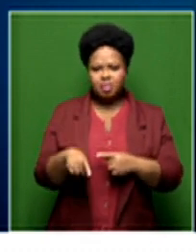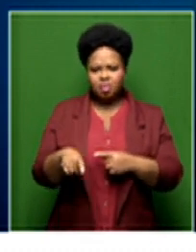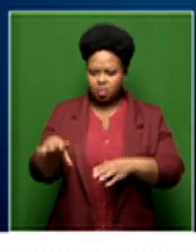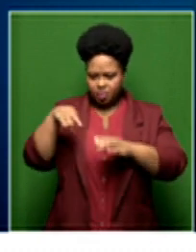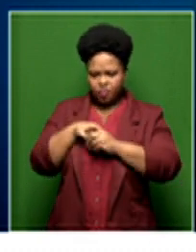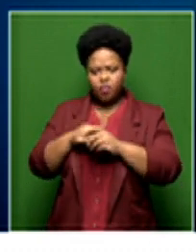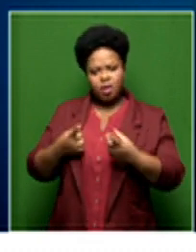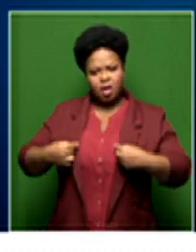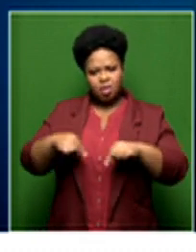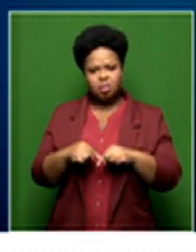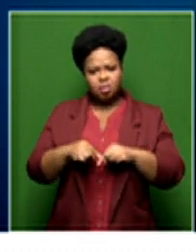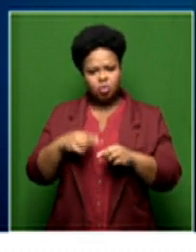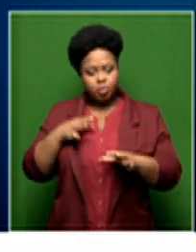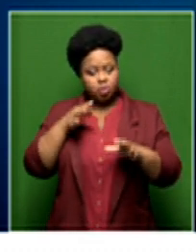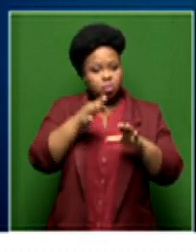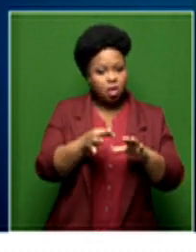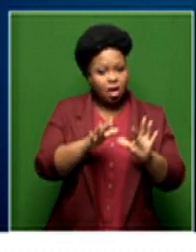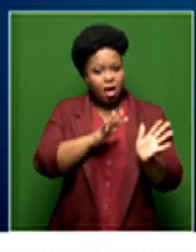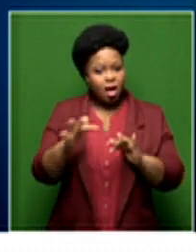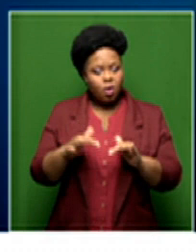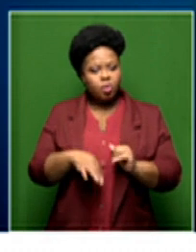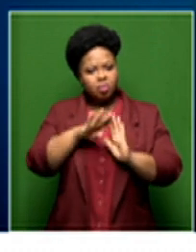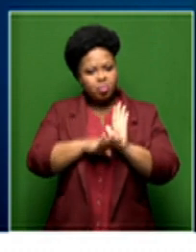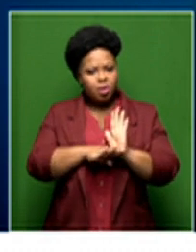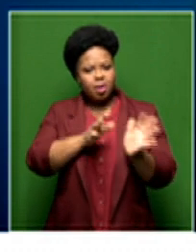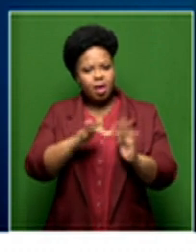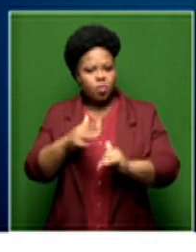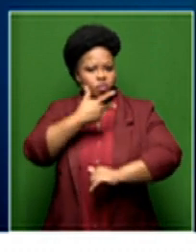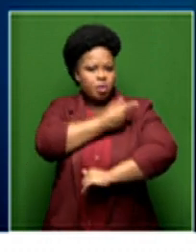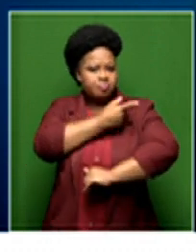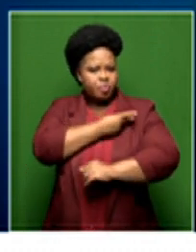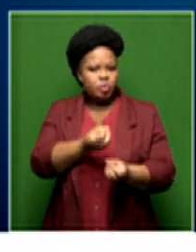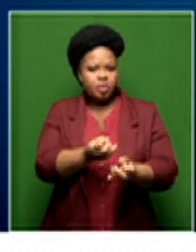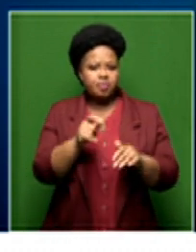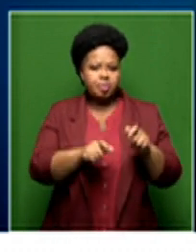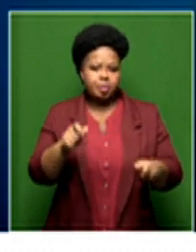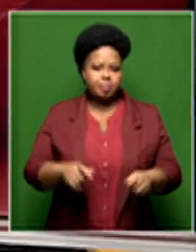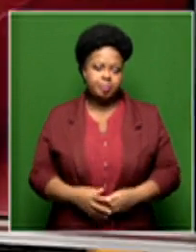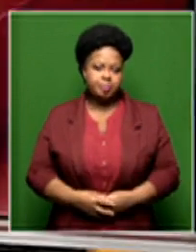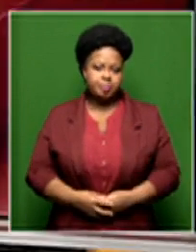in having our inputs in how the rollout program is going to unfold.